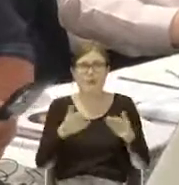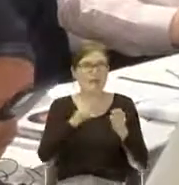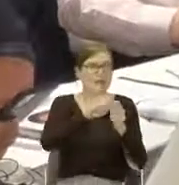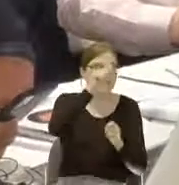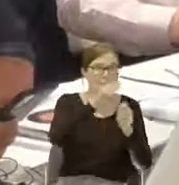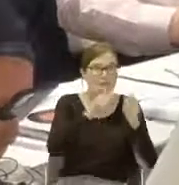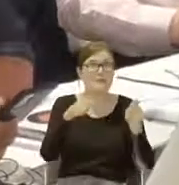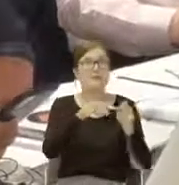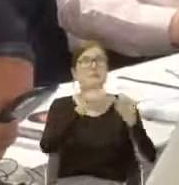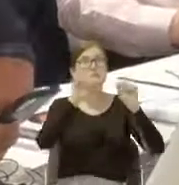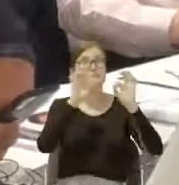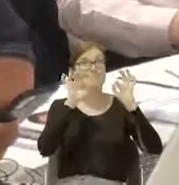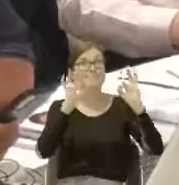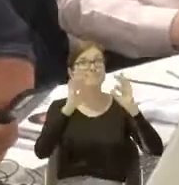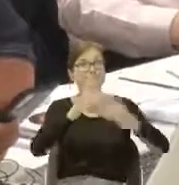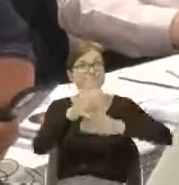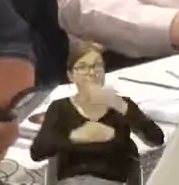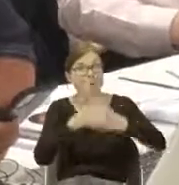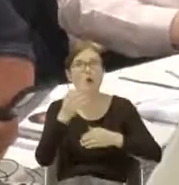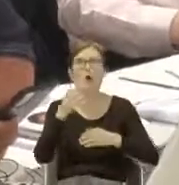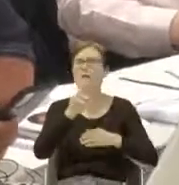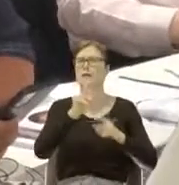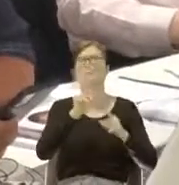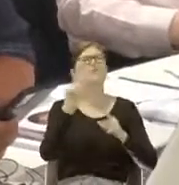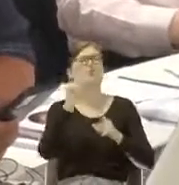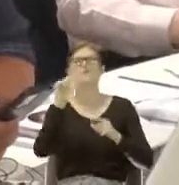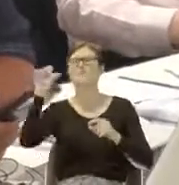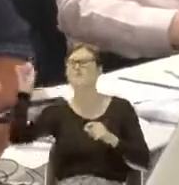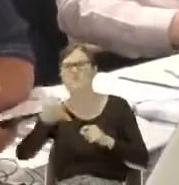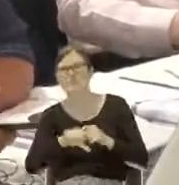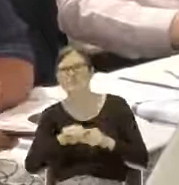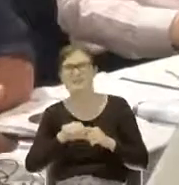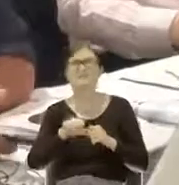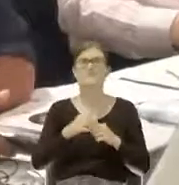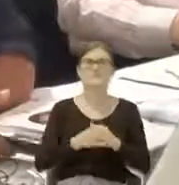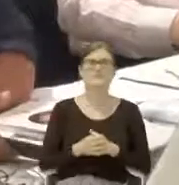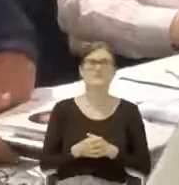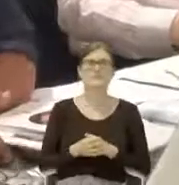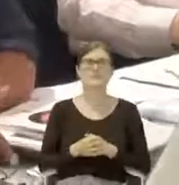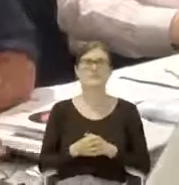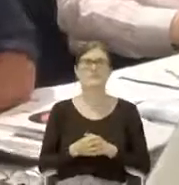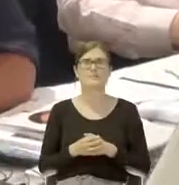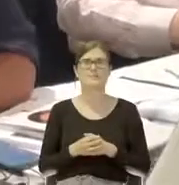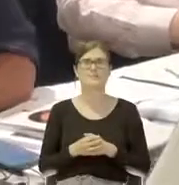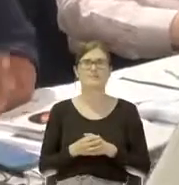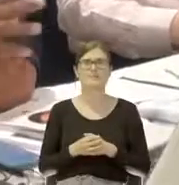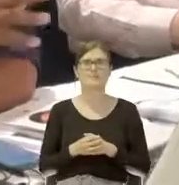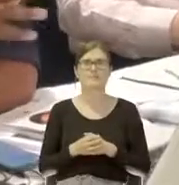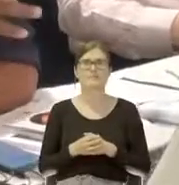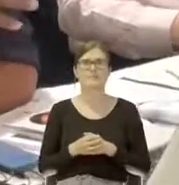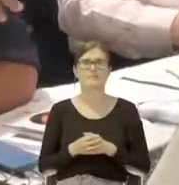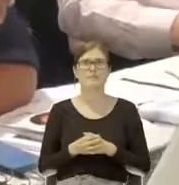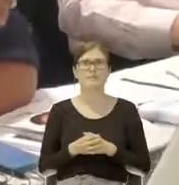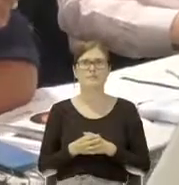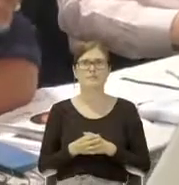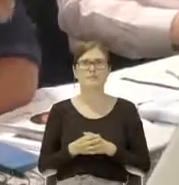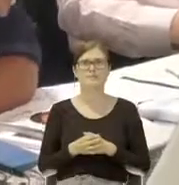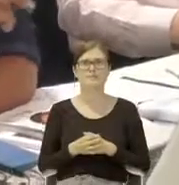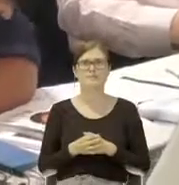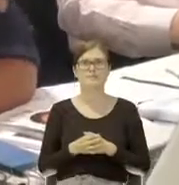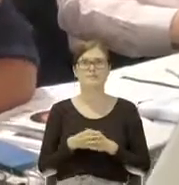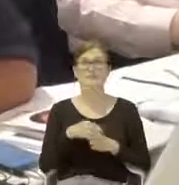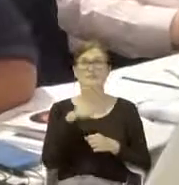we strongly believe that these areas are not taking us forward. We are only left with 8 years